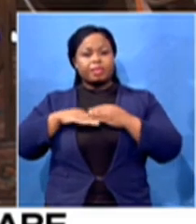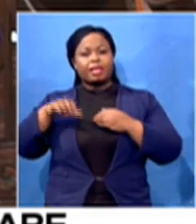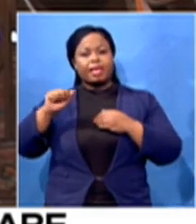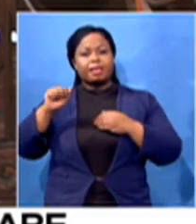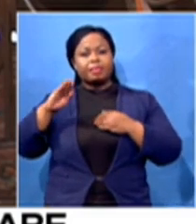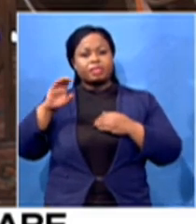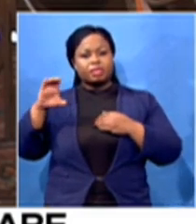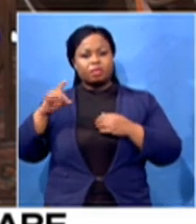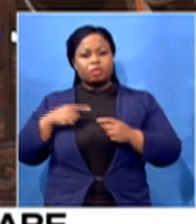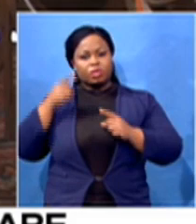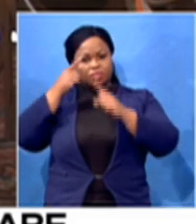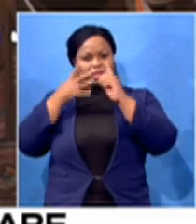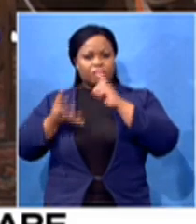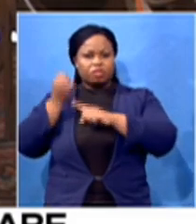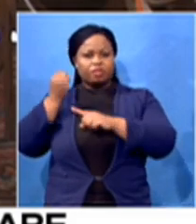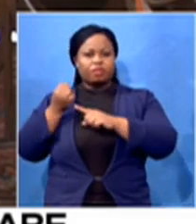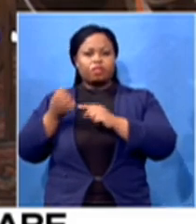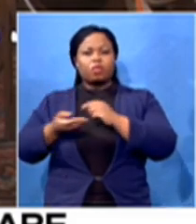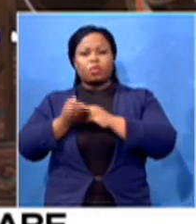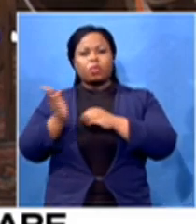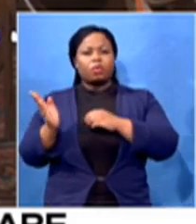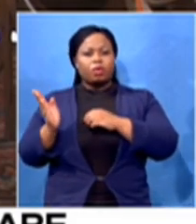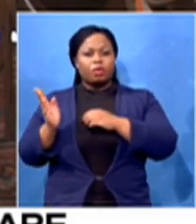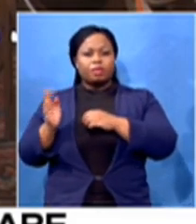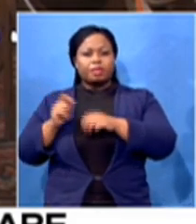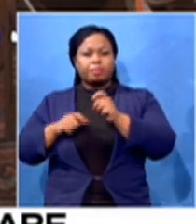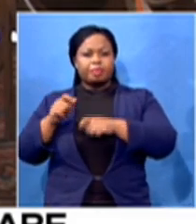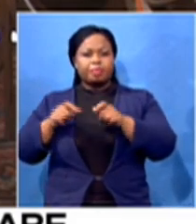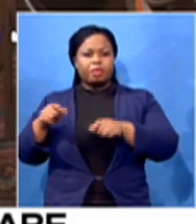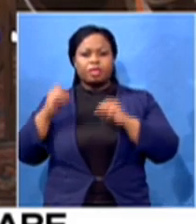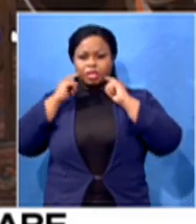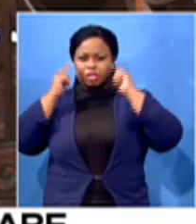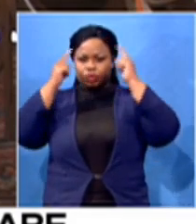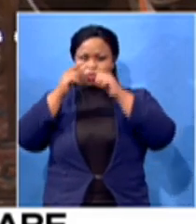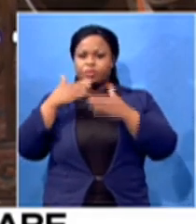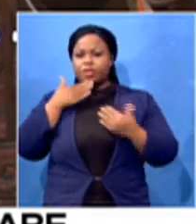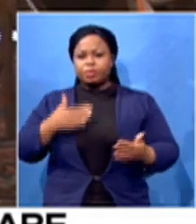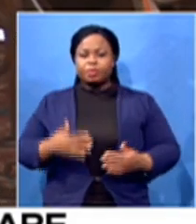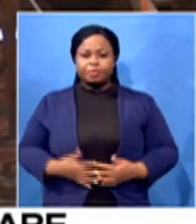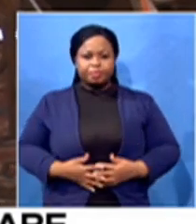achieve stability for the rest of Lesotho. Thank you.